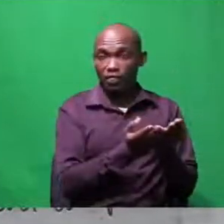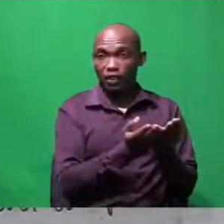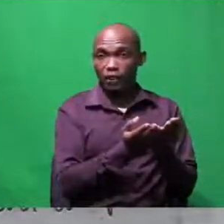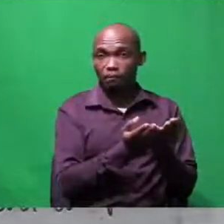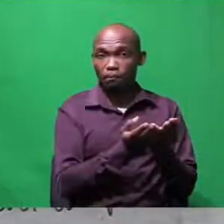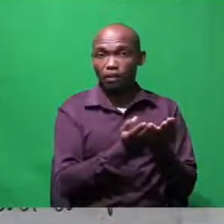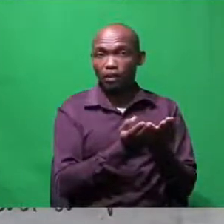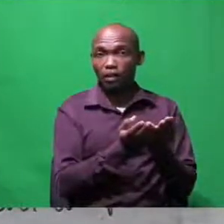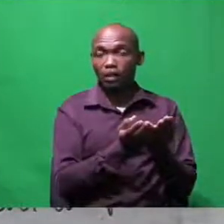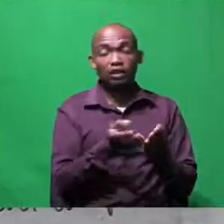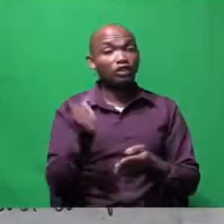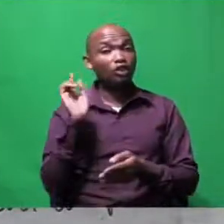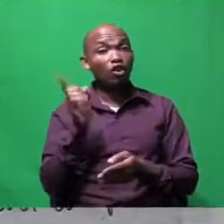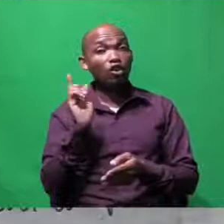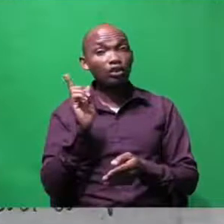is originated